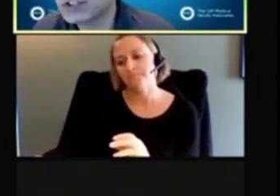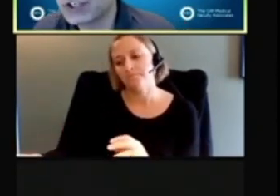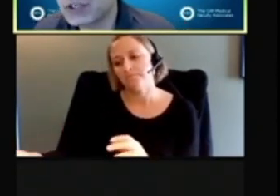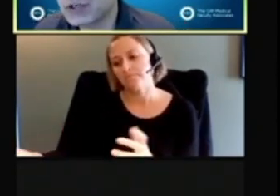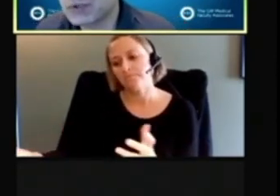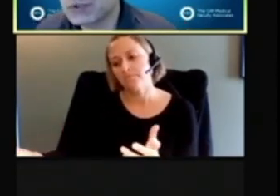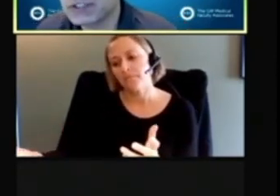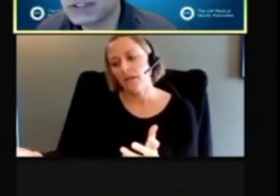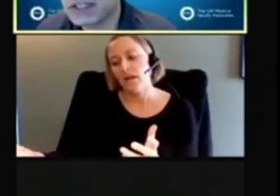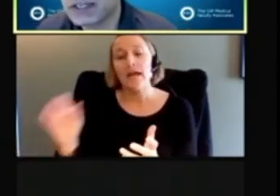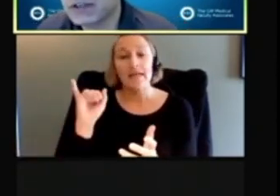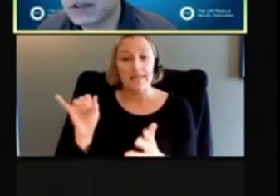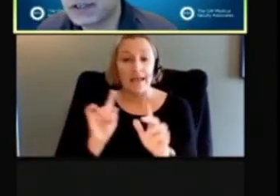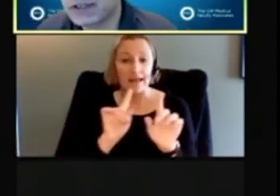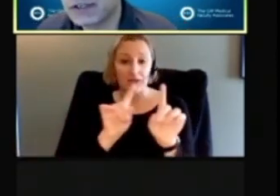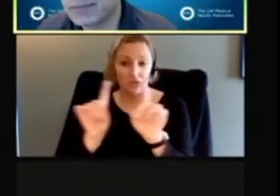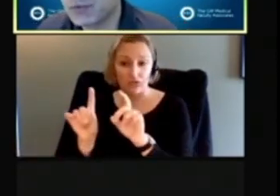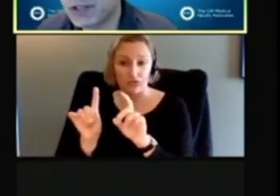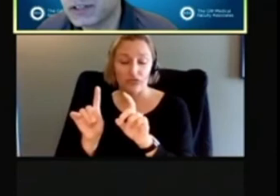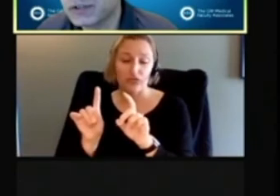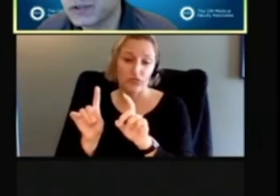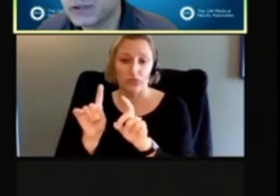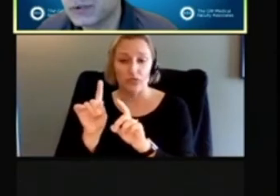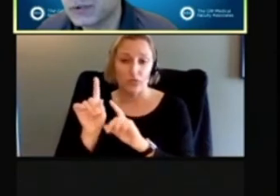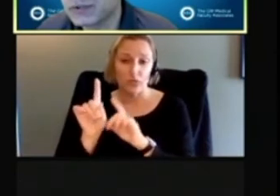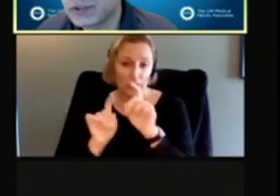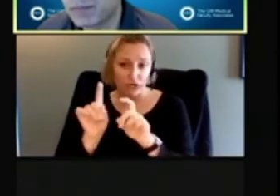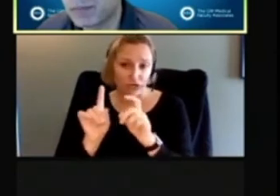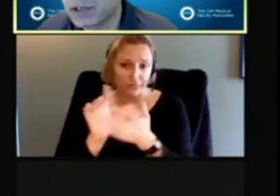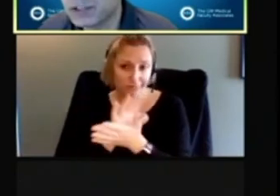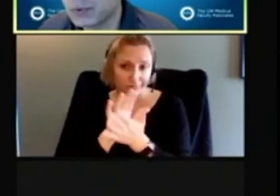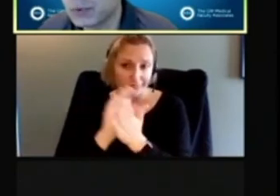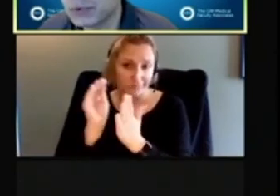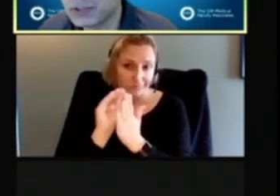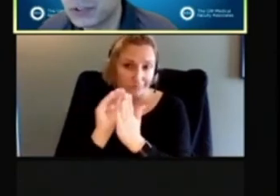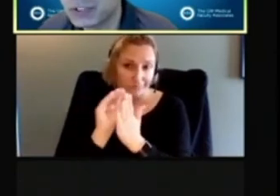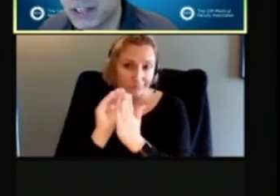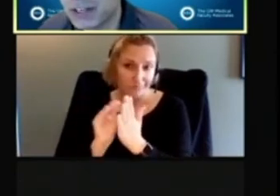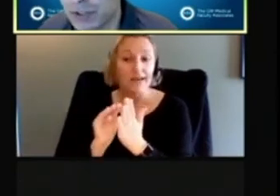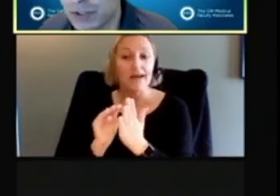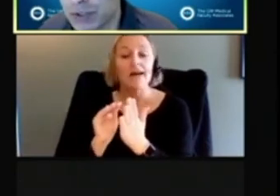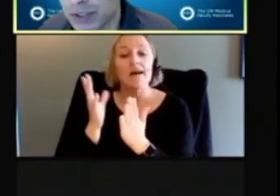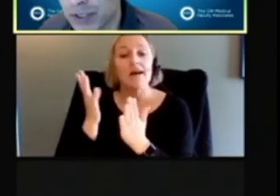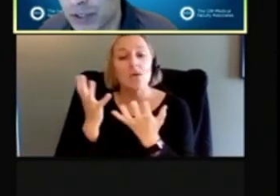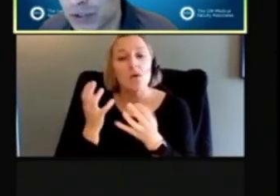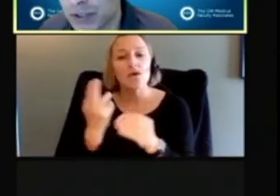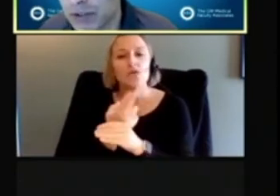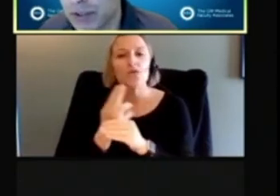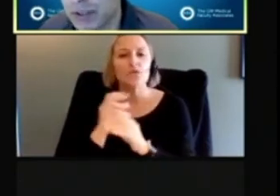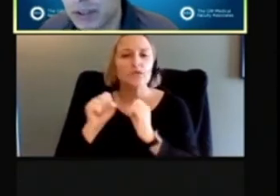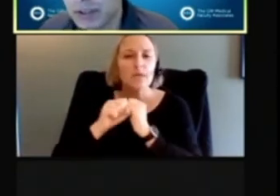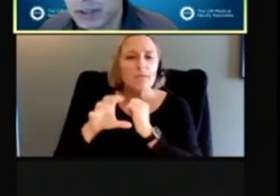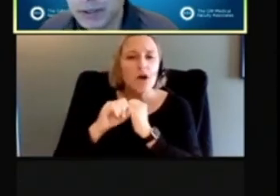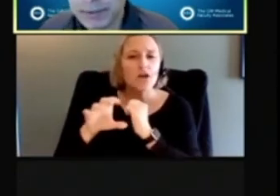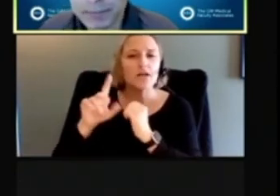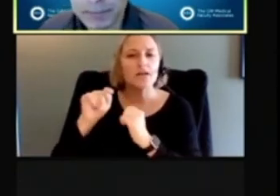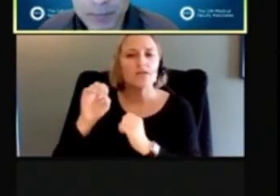the questionnaire was really designed on trying to use kind of marketing tools to understand if this was an engaging